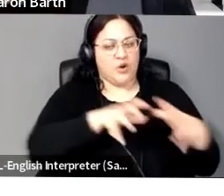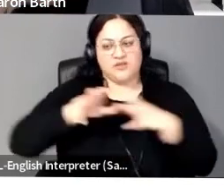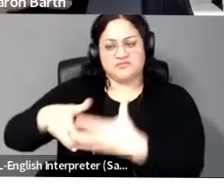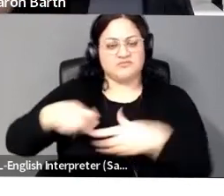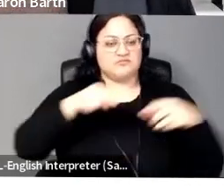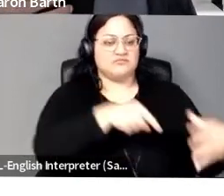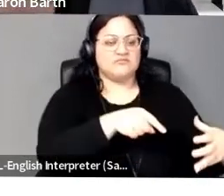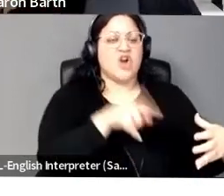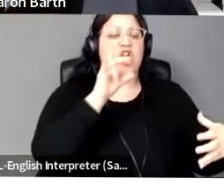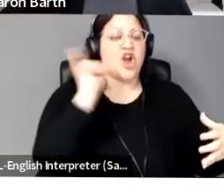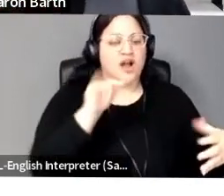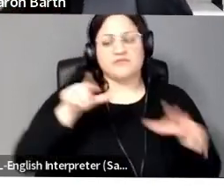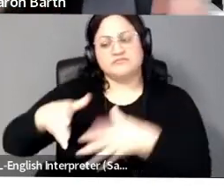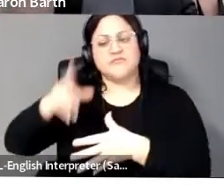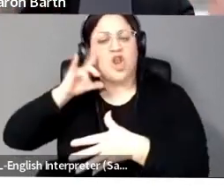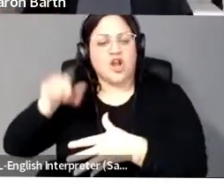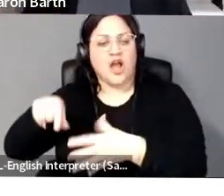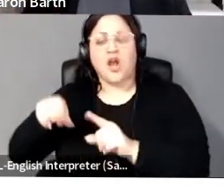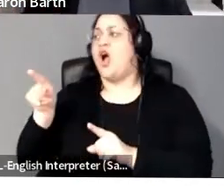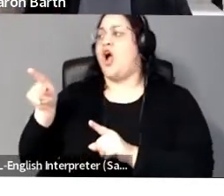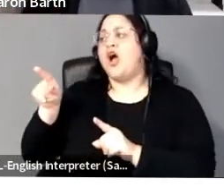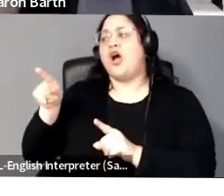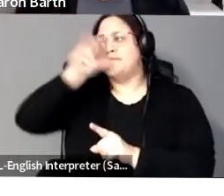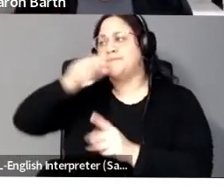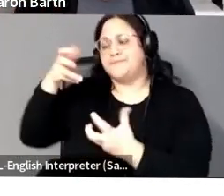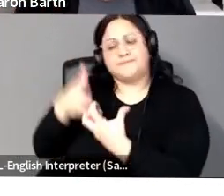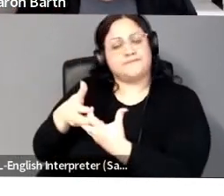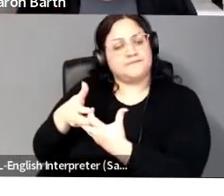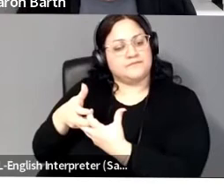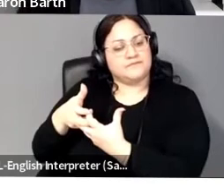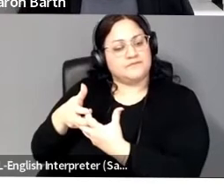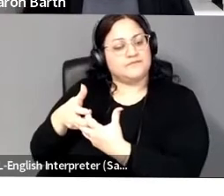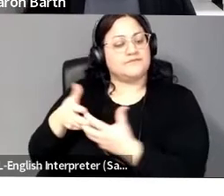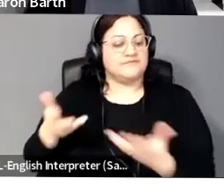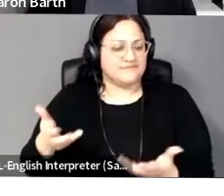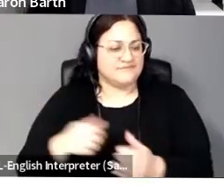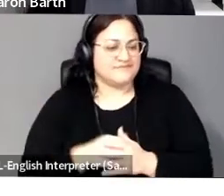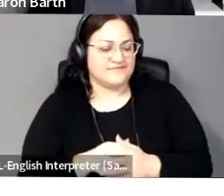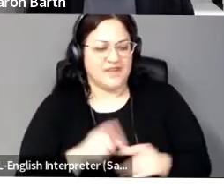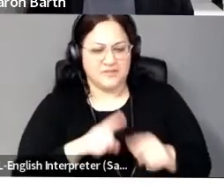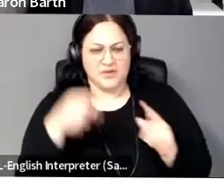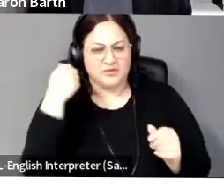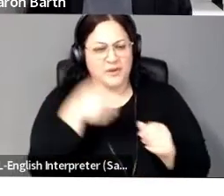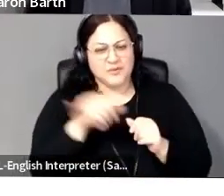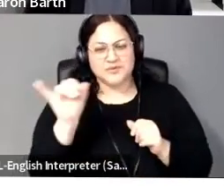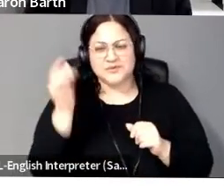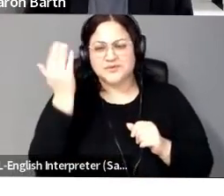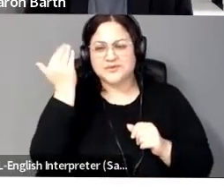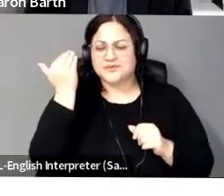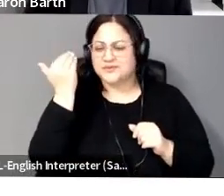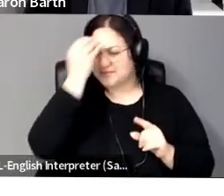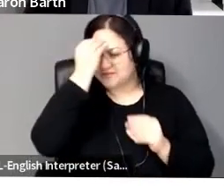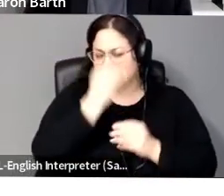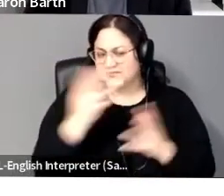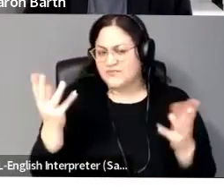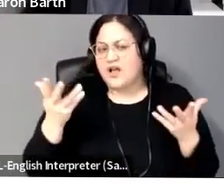description representative of a lawyer or librarian? But I told you, here's the thing. I actually told